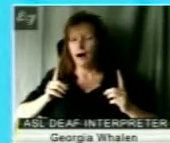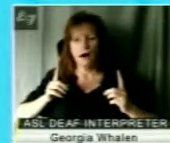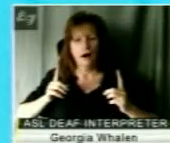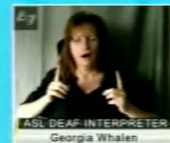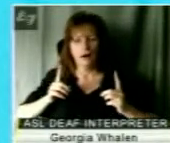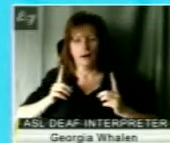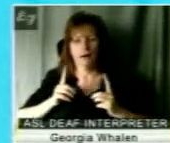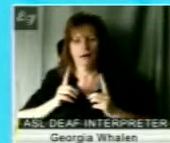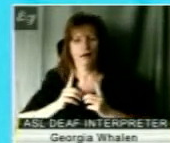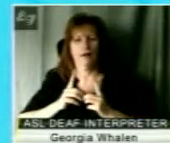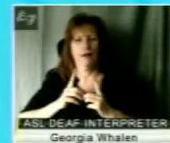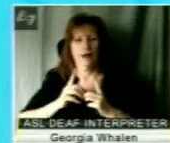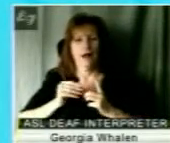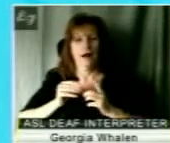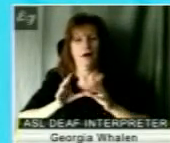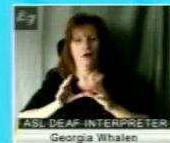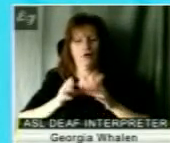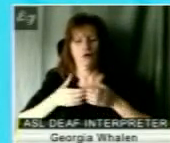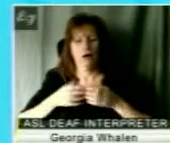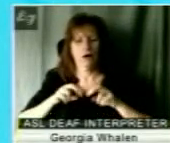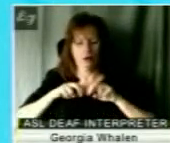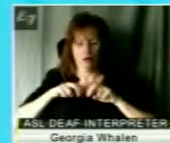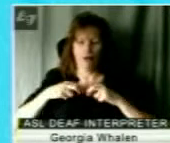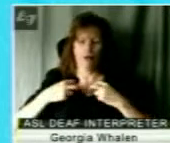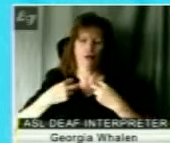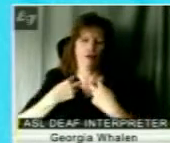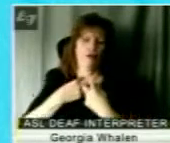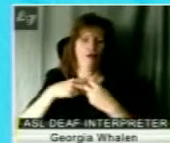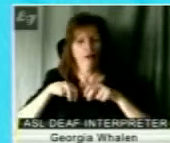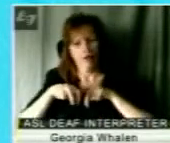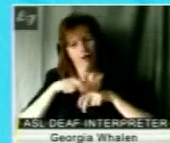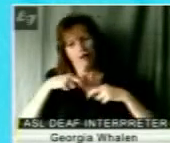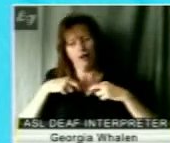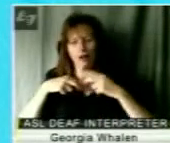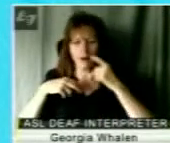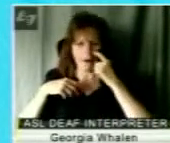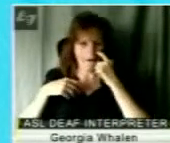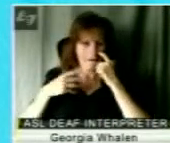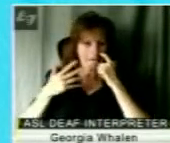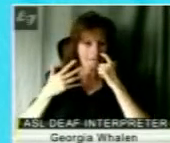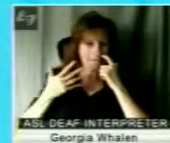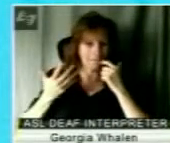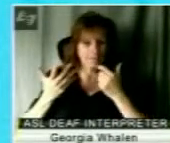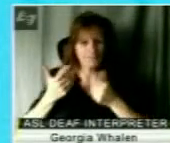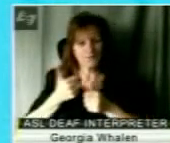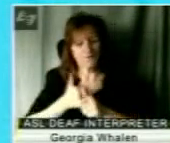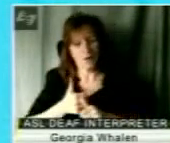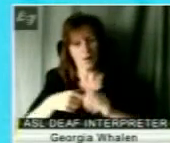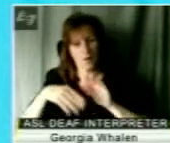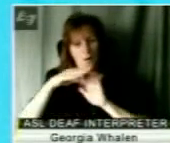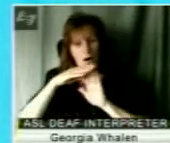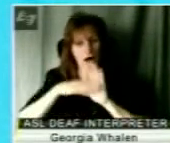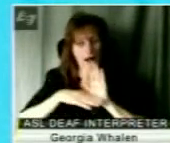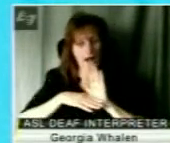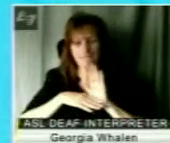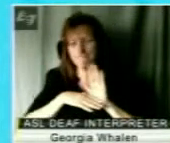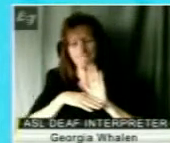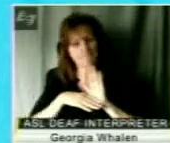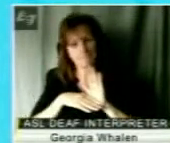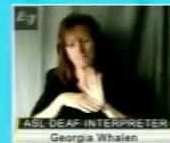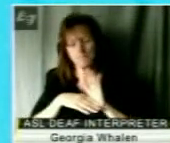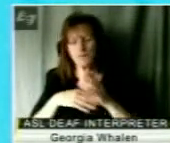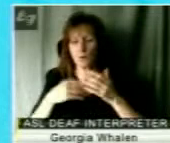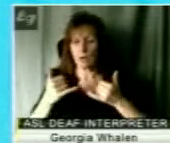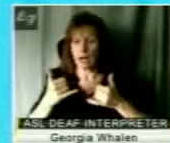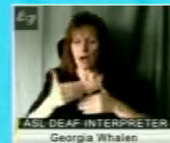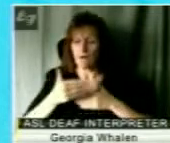social groups, and not practicing the best preventive measures. And so we're really hoping to underscore that with this group, really have